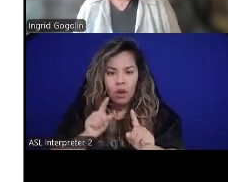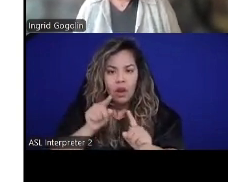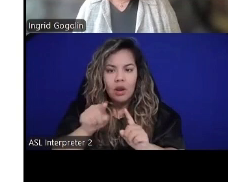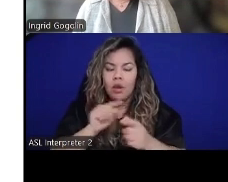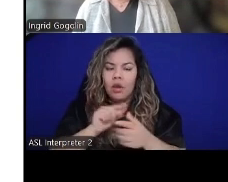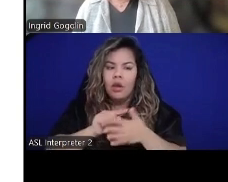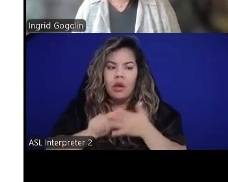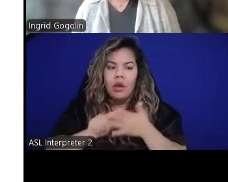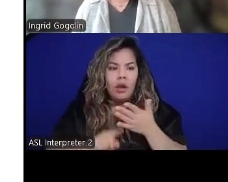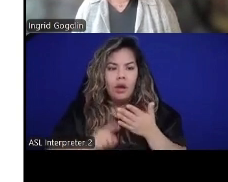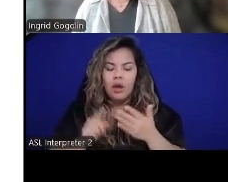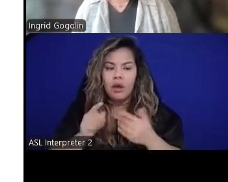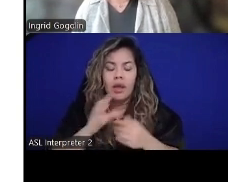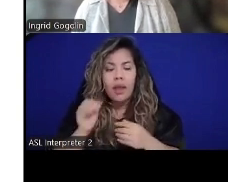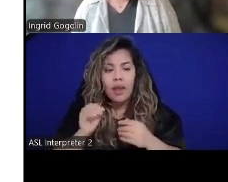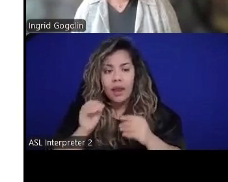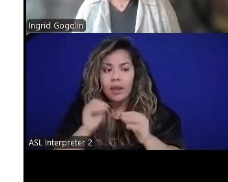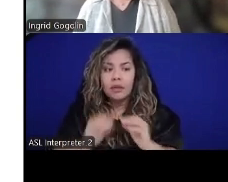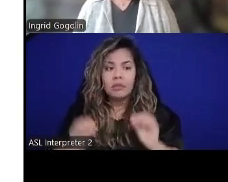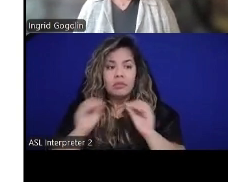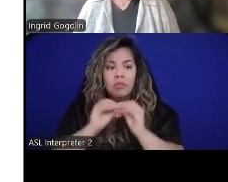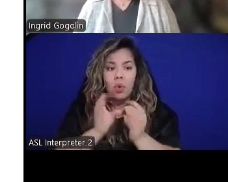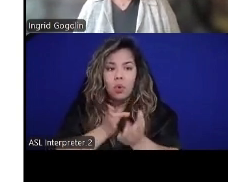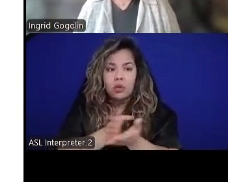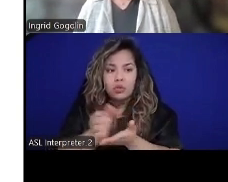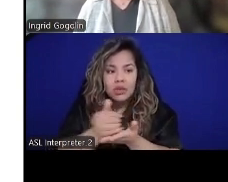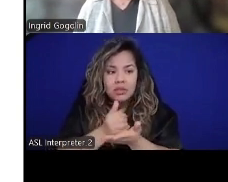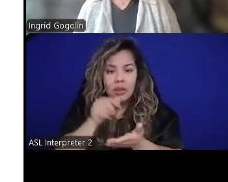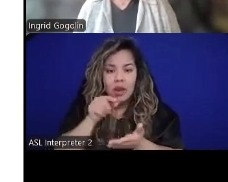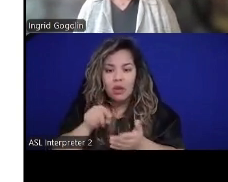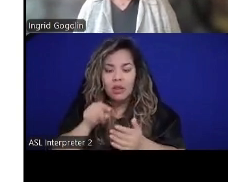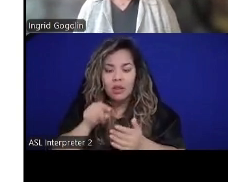the more transparent these